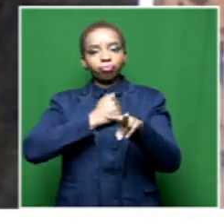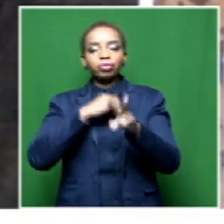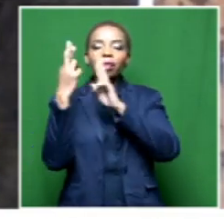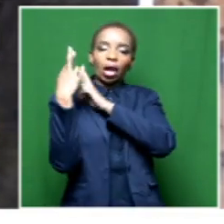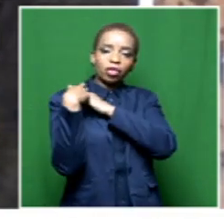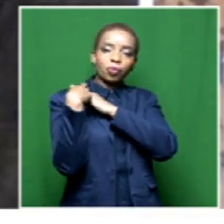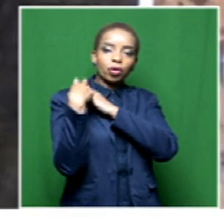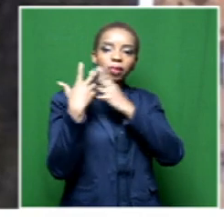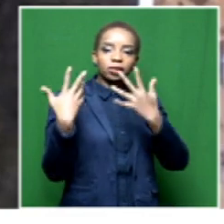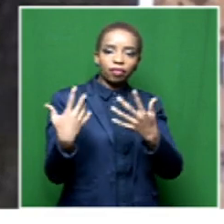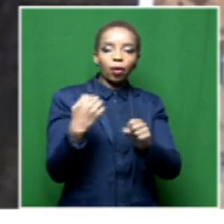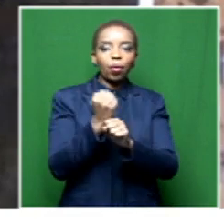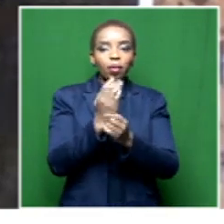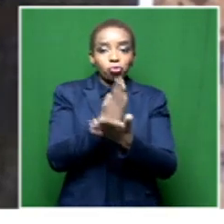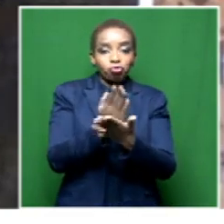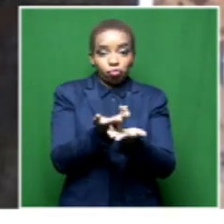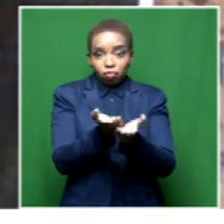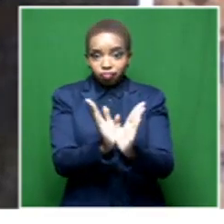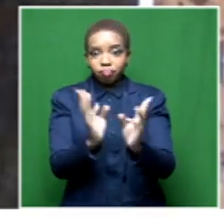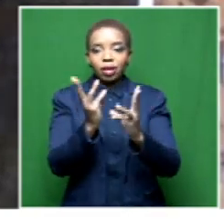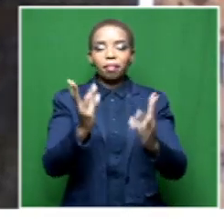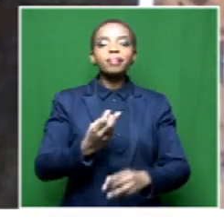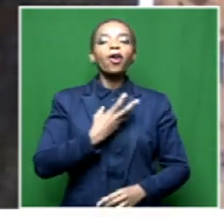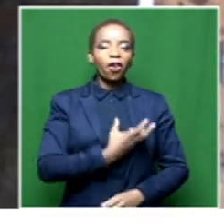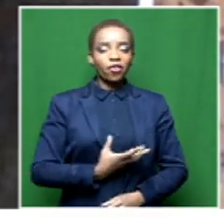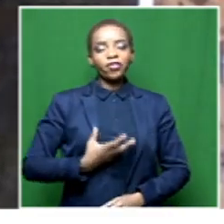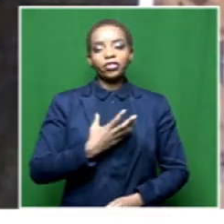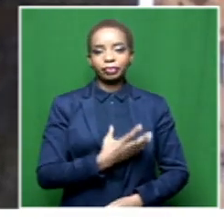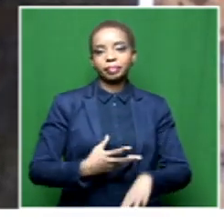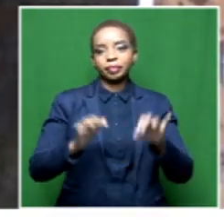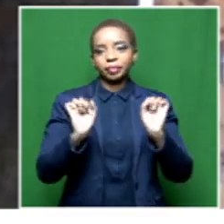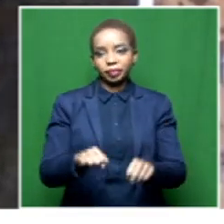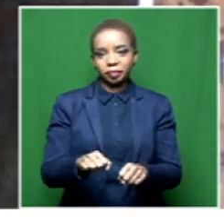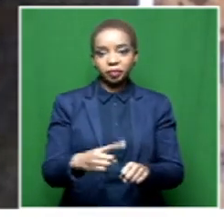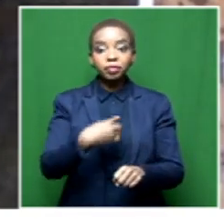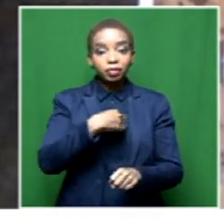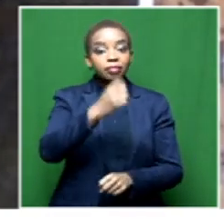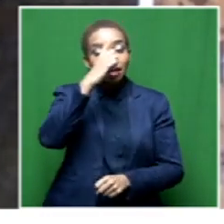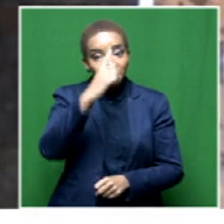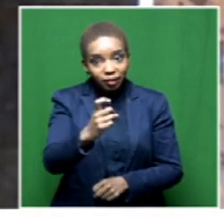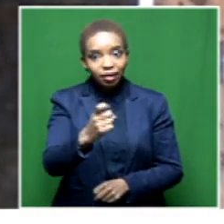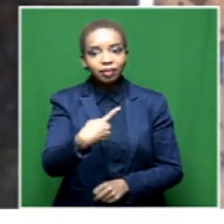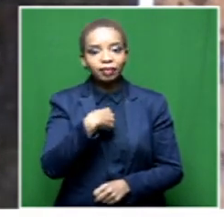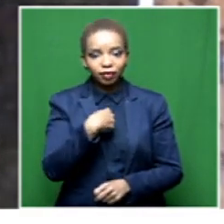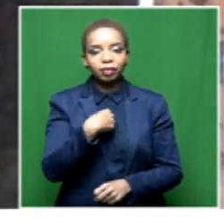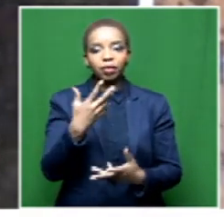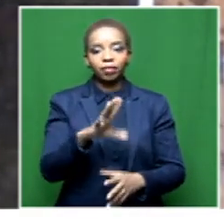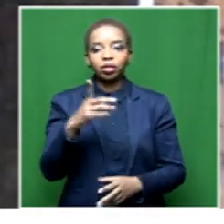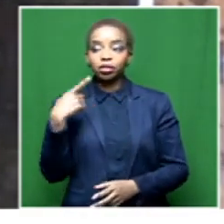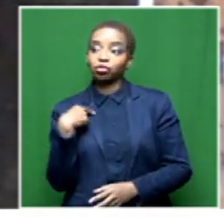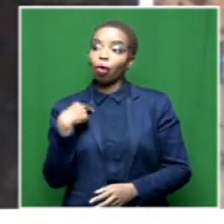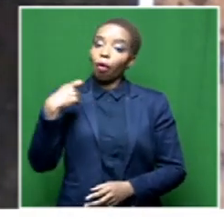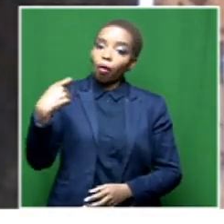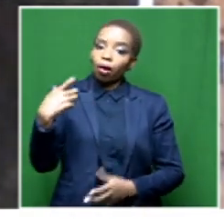people, they find some kind of a comfort, So I believe I'm that person who've been called to comfort